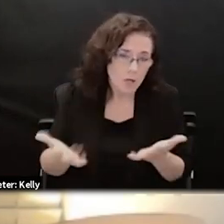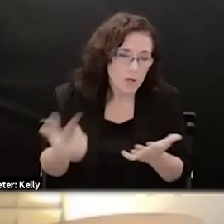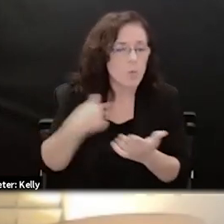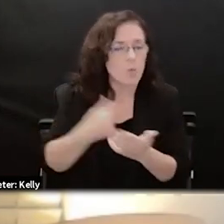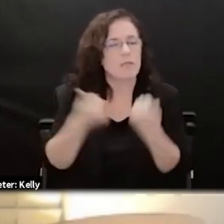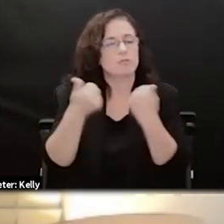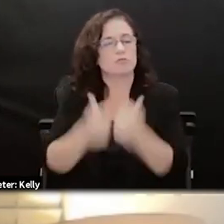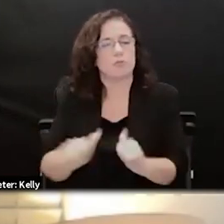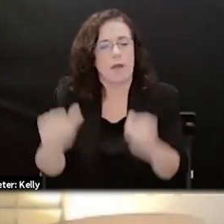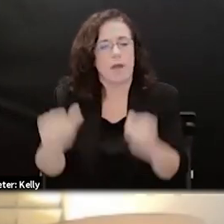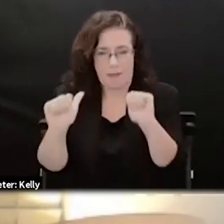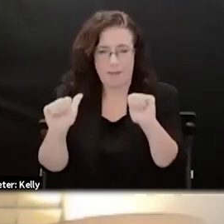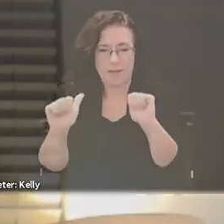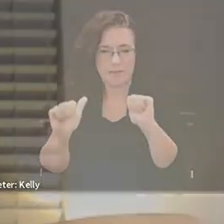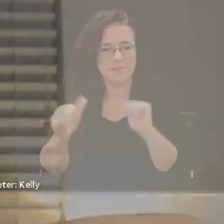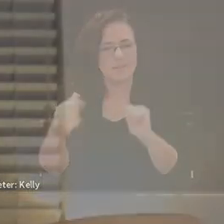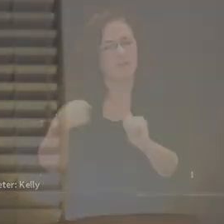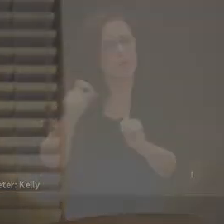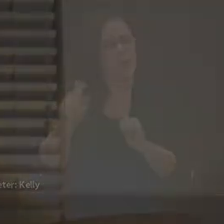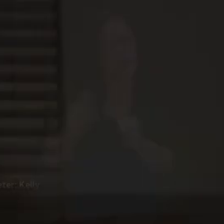thanks this meeting is adjourned